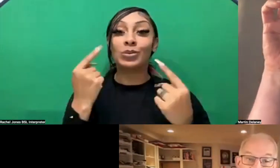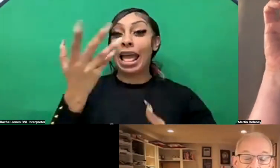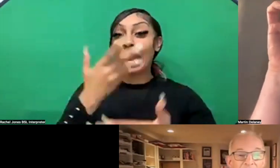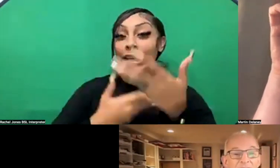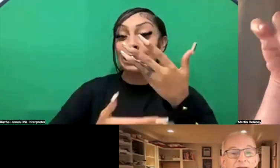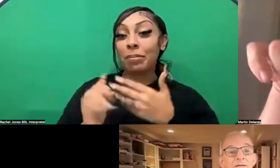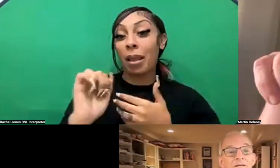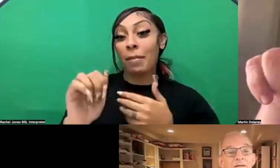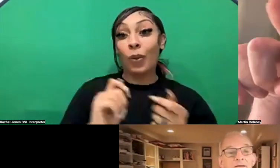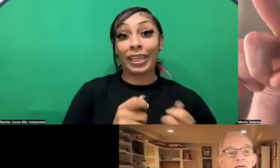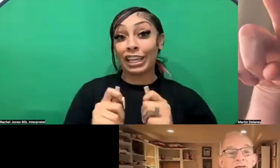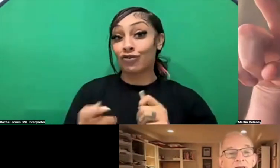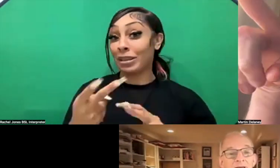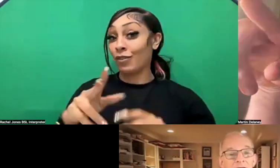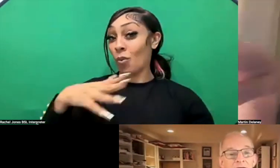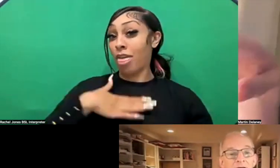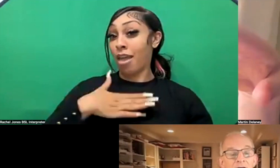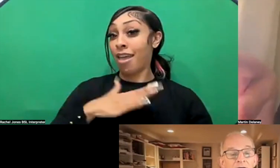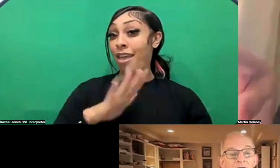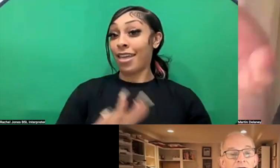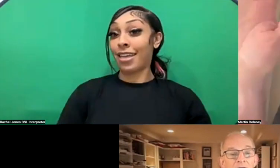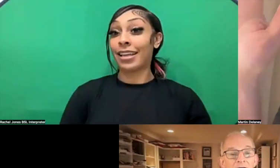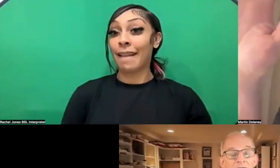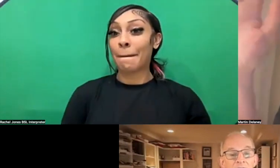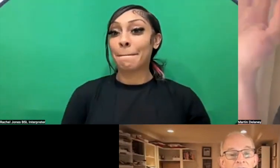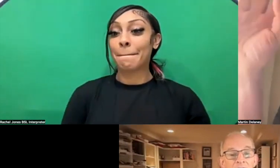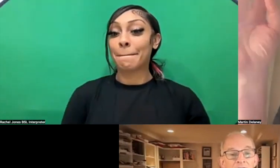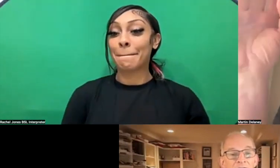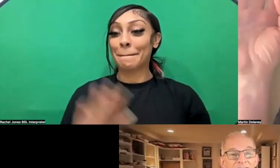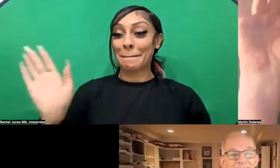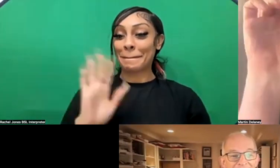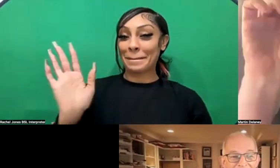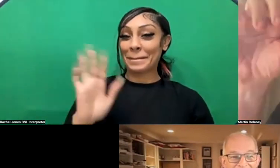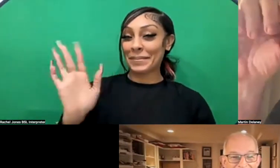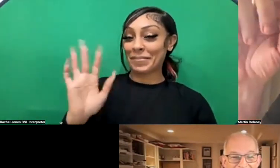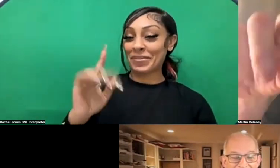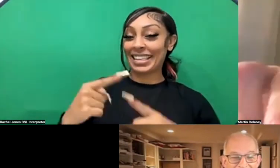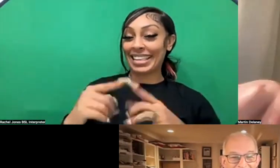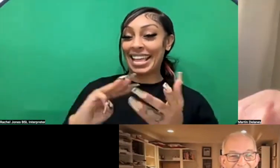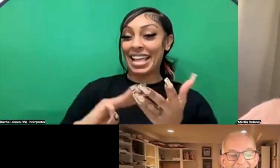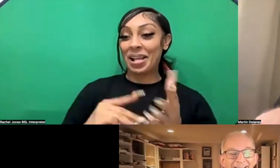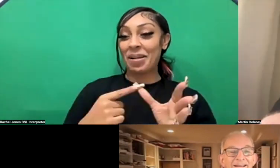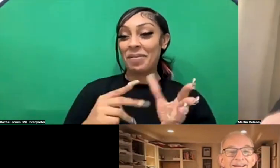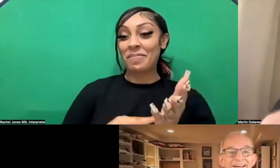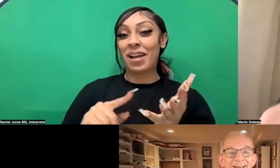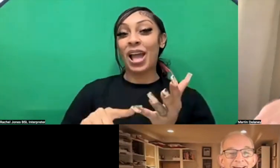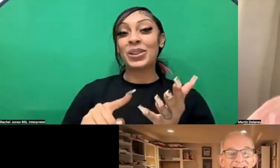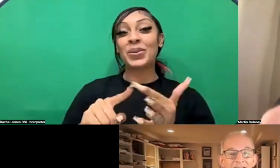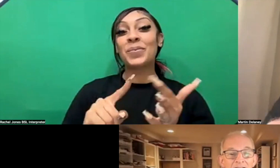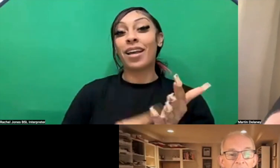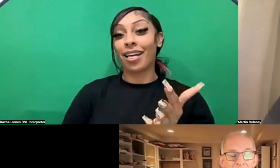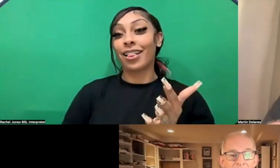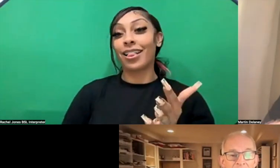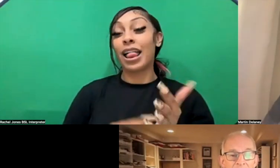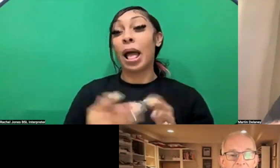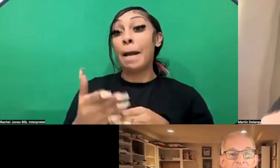like. Right, great. So can we, before we bring in Emmanuel, hi there, by the way, I'm glad you're able to join us.